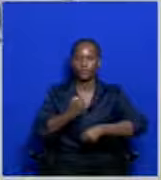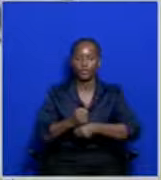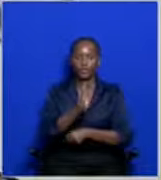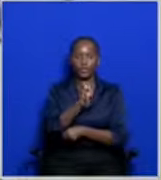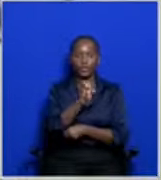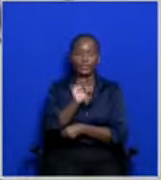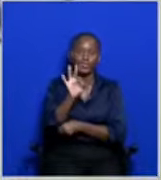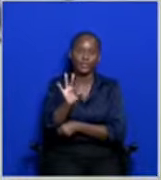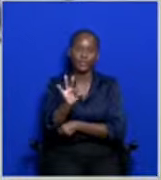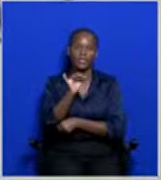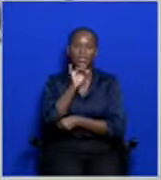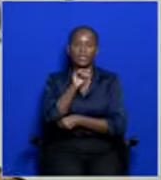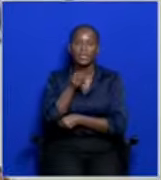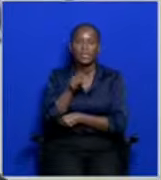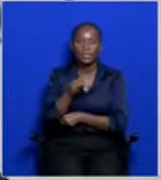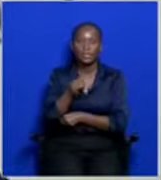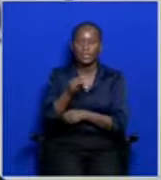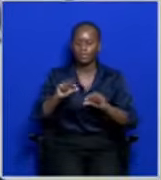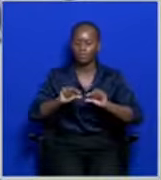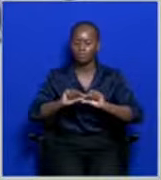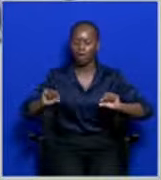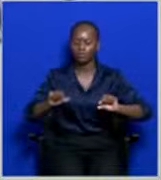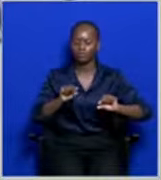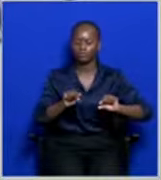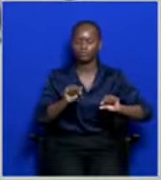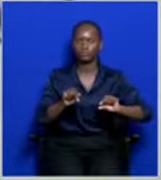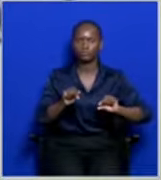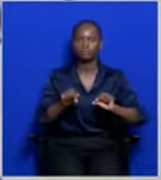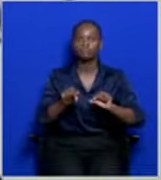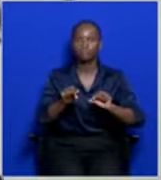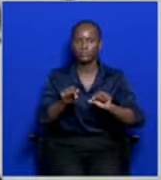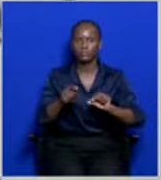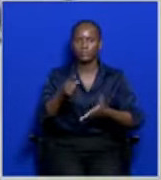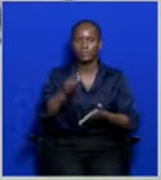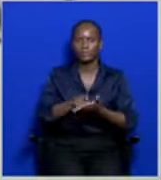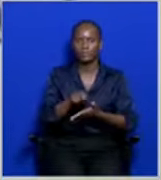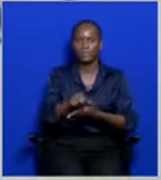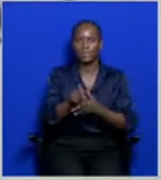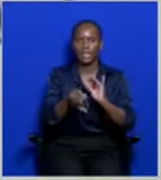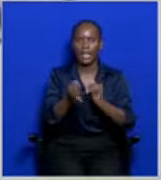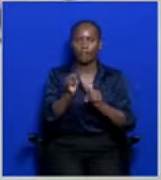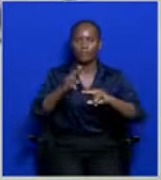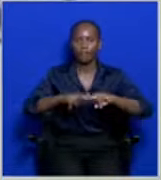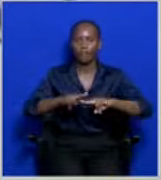on the 11th February 2023. You see that? Yes. Now,